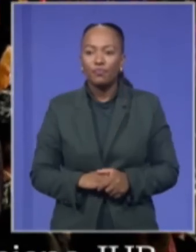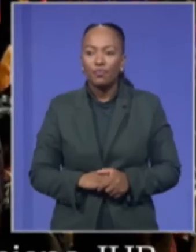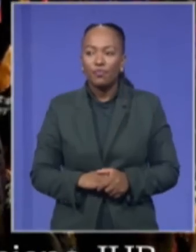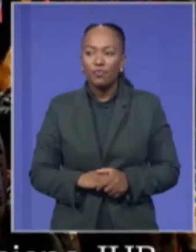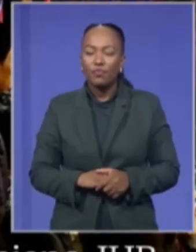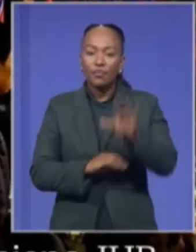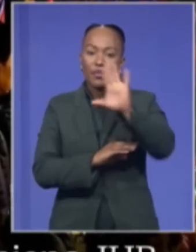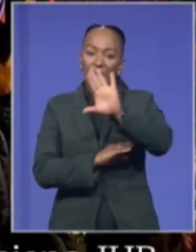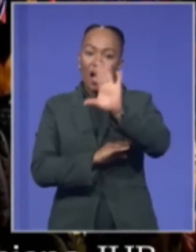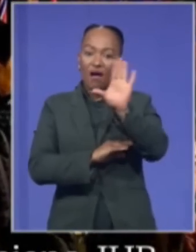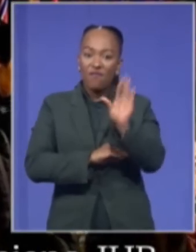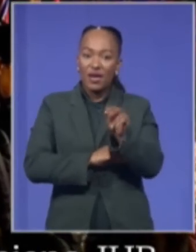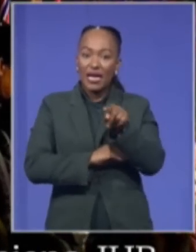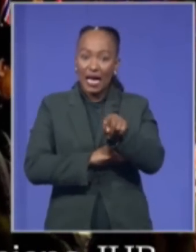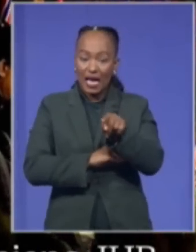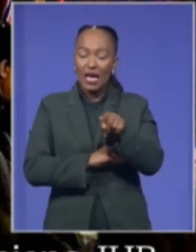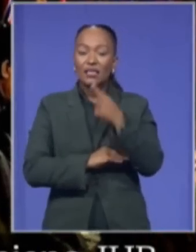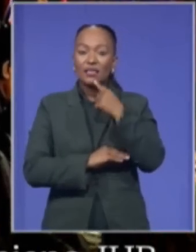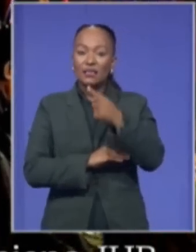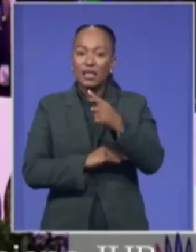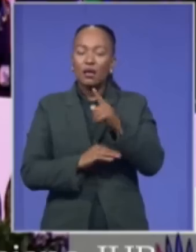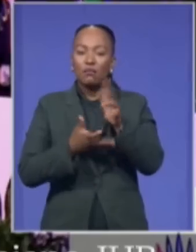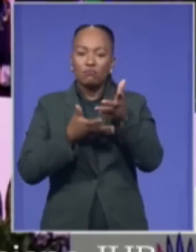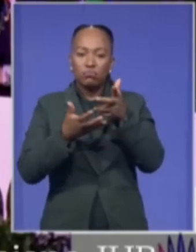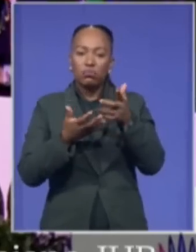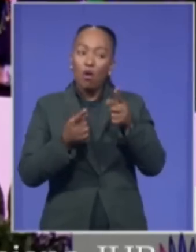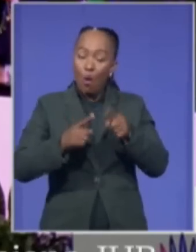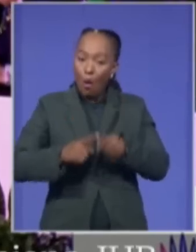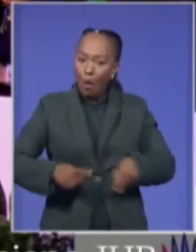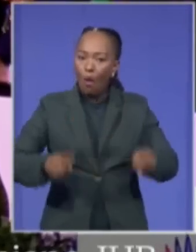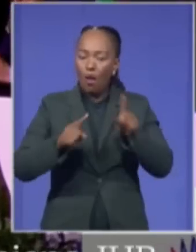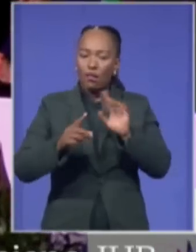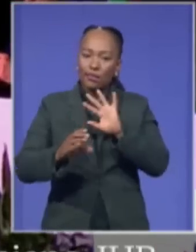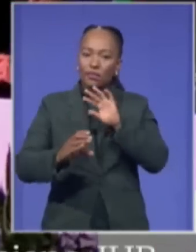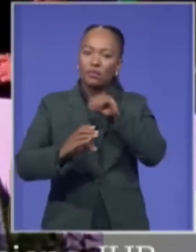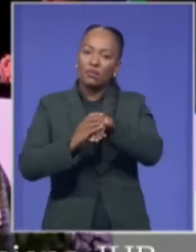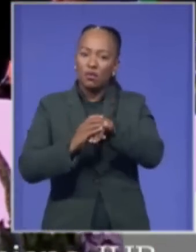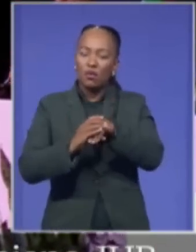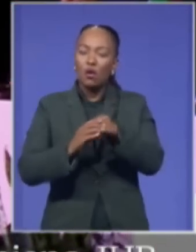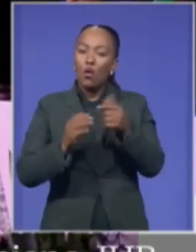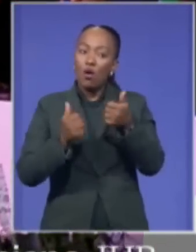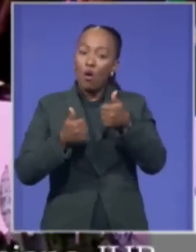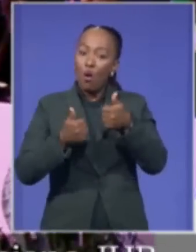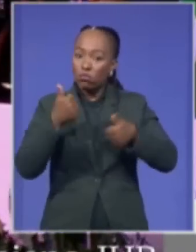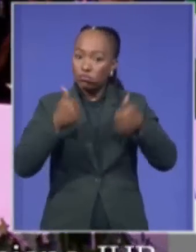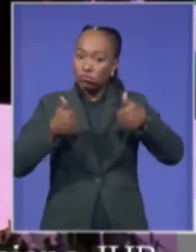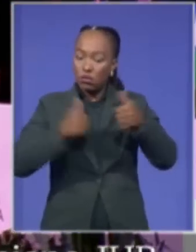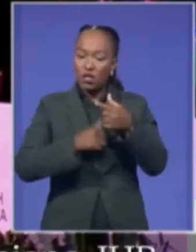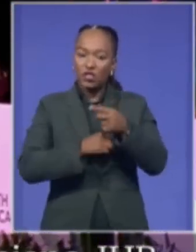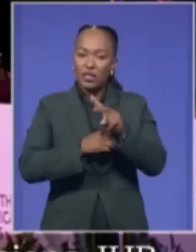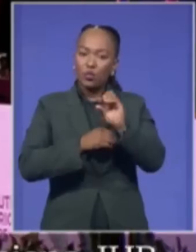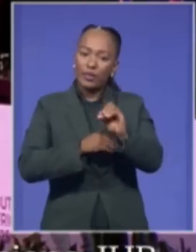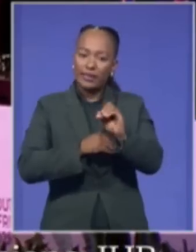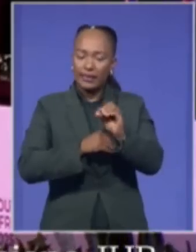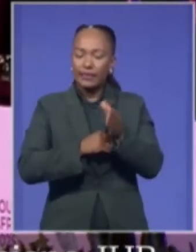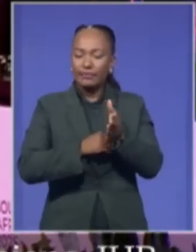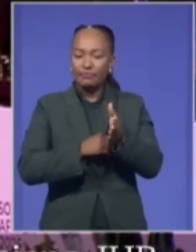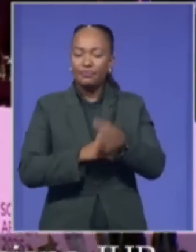Afrika Borwa e re e batla dipuisano tse kenyeletsang bohle kopanong ya matona a ditaba tsa matjhabeng a G20.